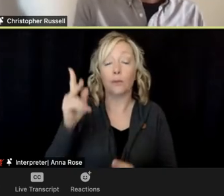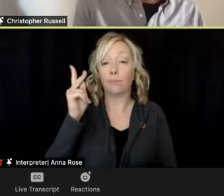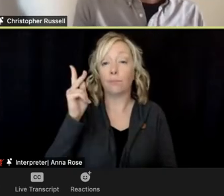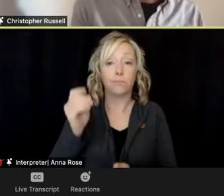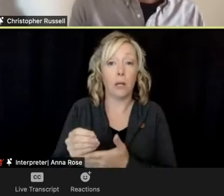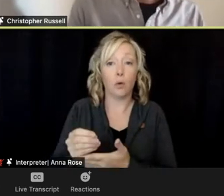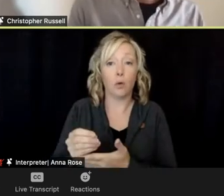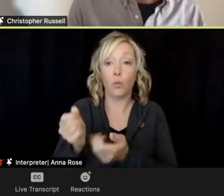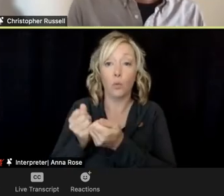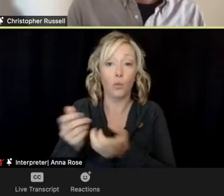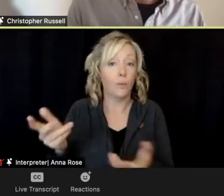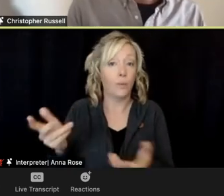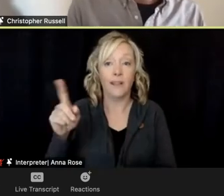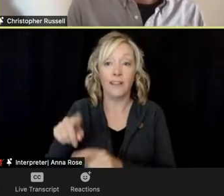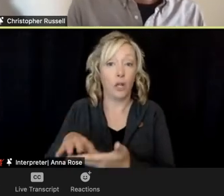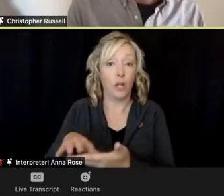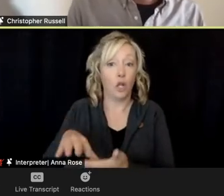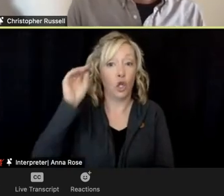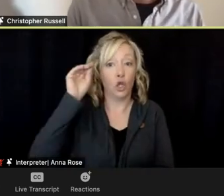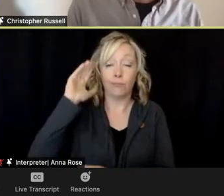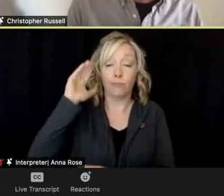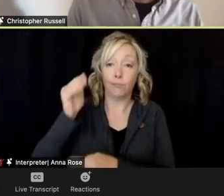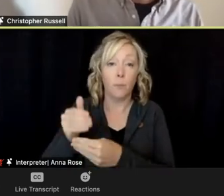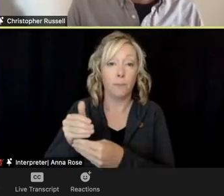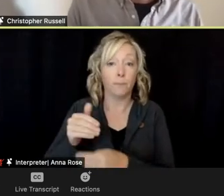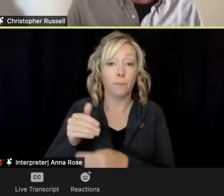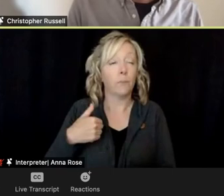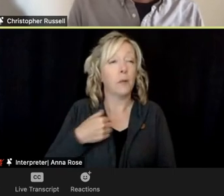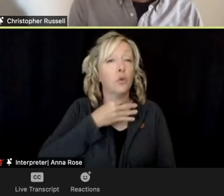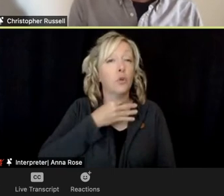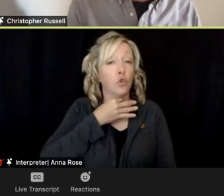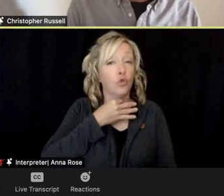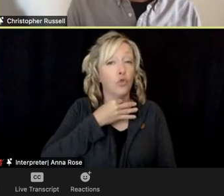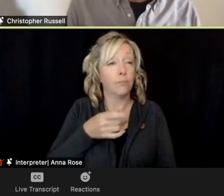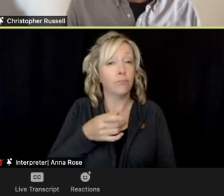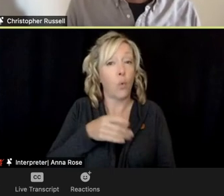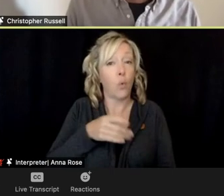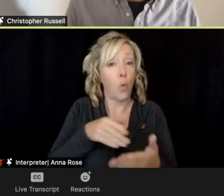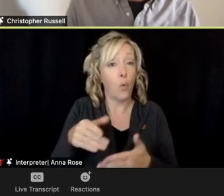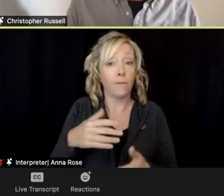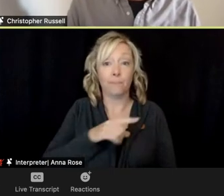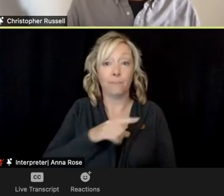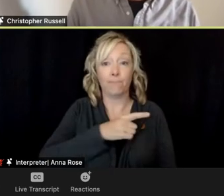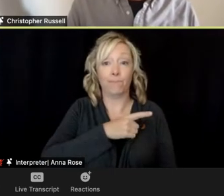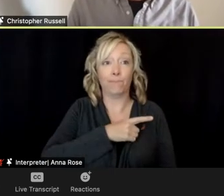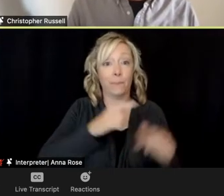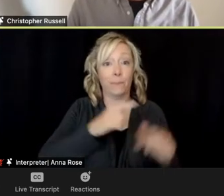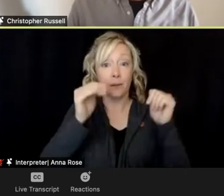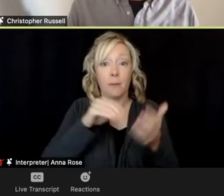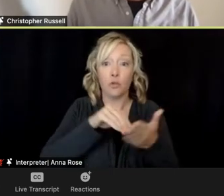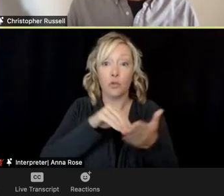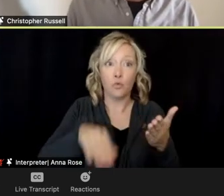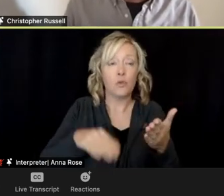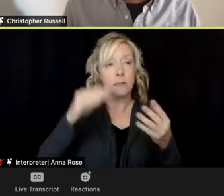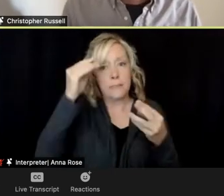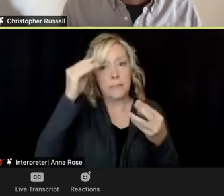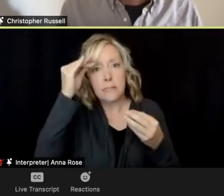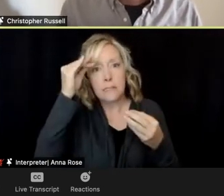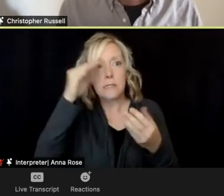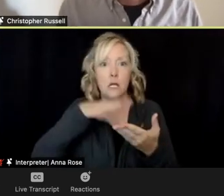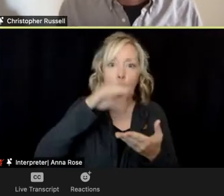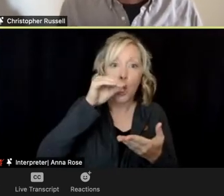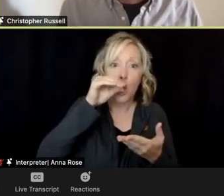are we expecting students to be attending and learning and processing information and retaining information when they're